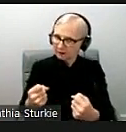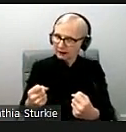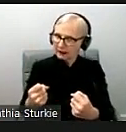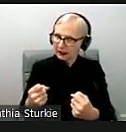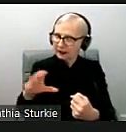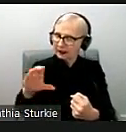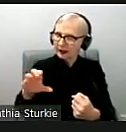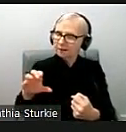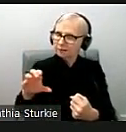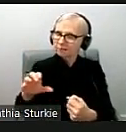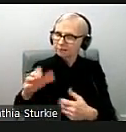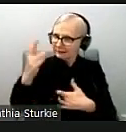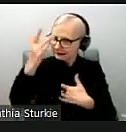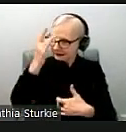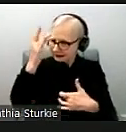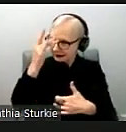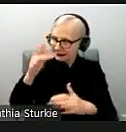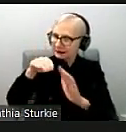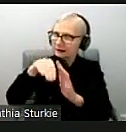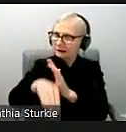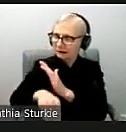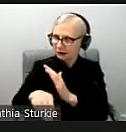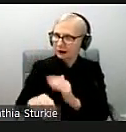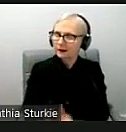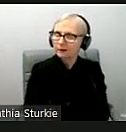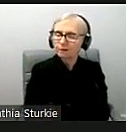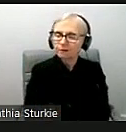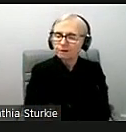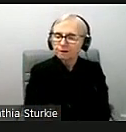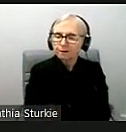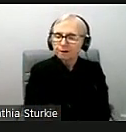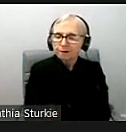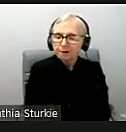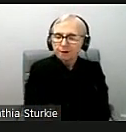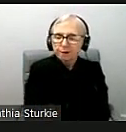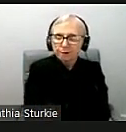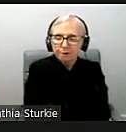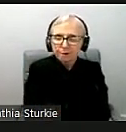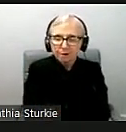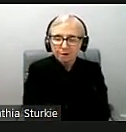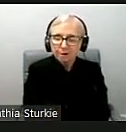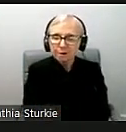cases are on the decrease here in Colorado. Next slide, please.